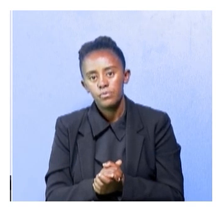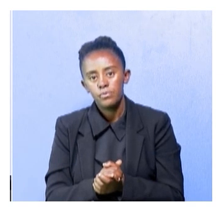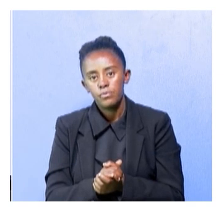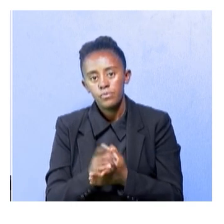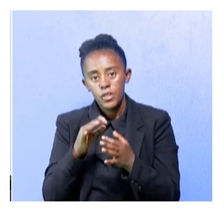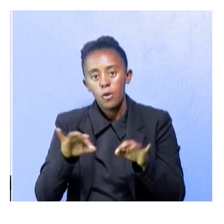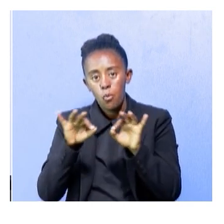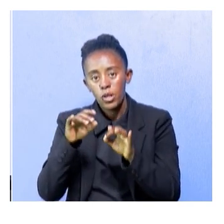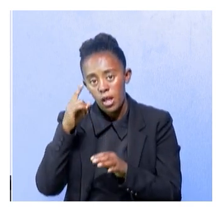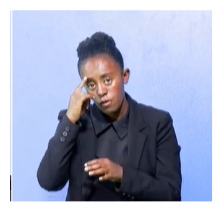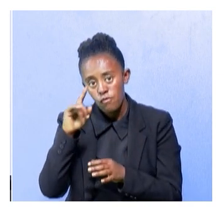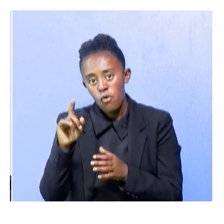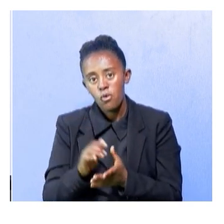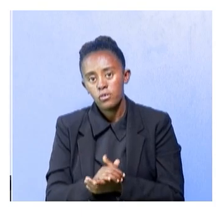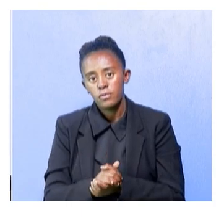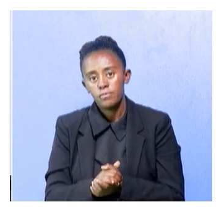for